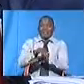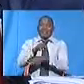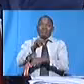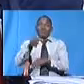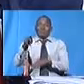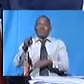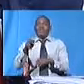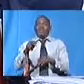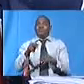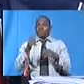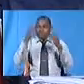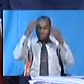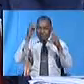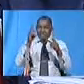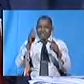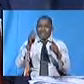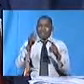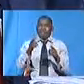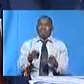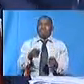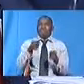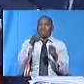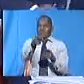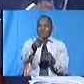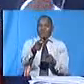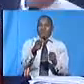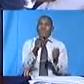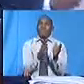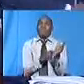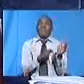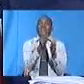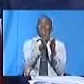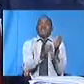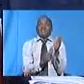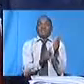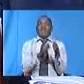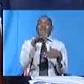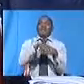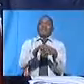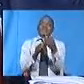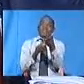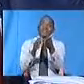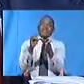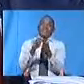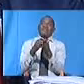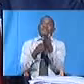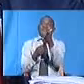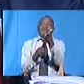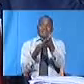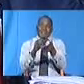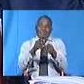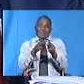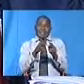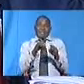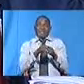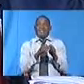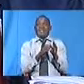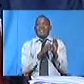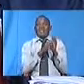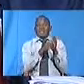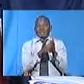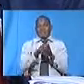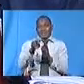statement. That press statement is attached to Exhibit